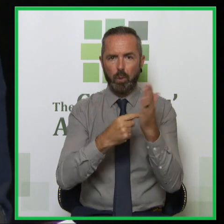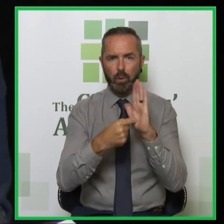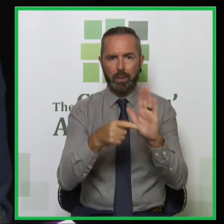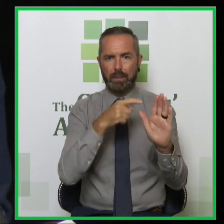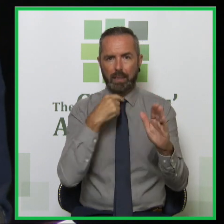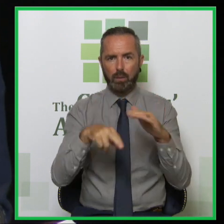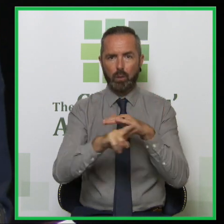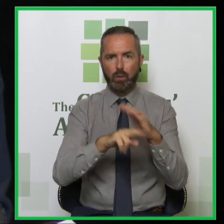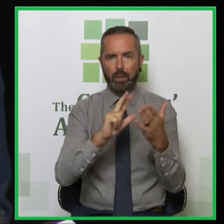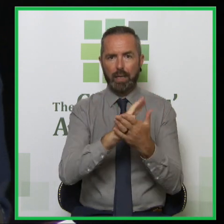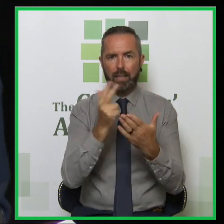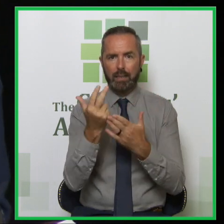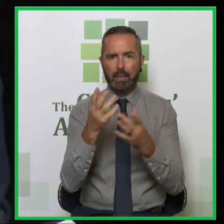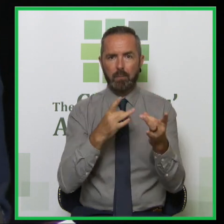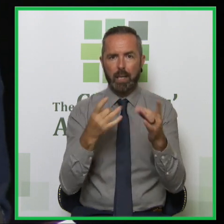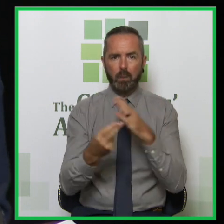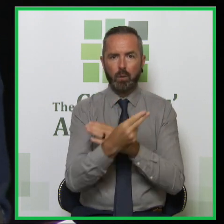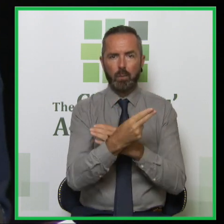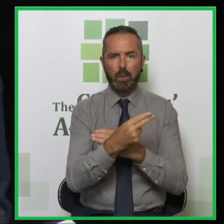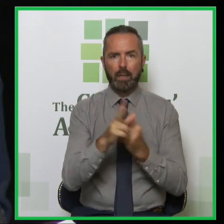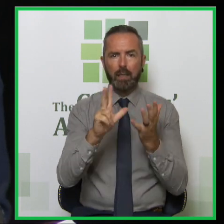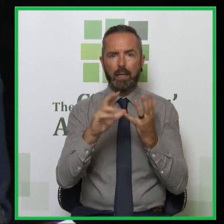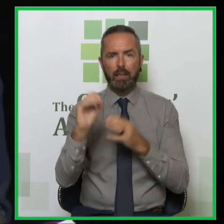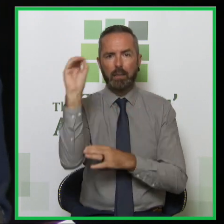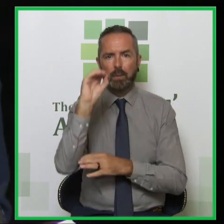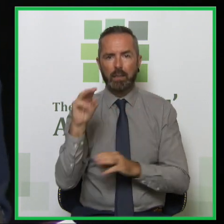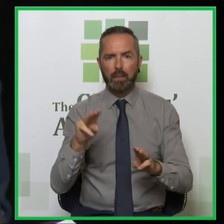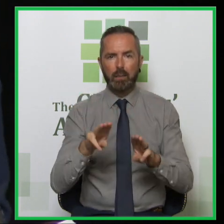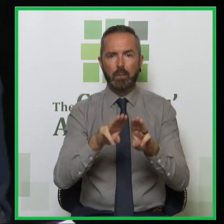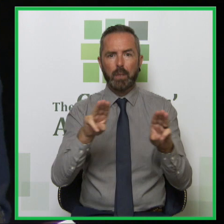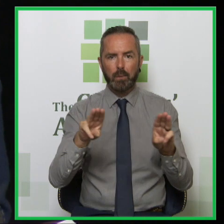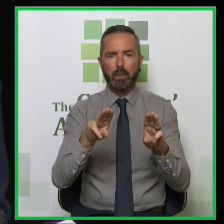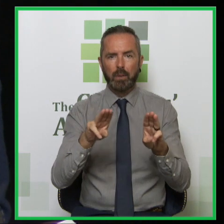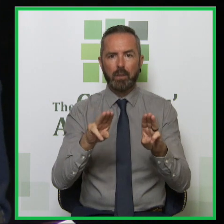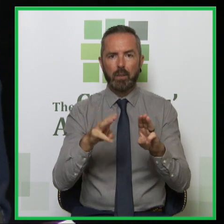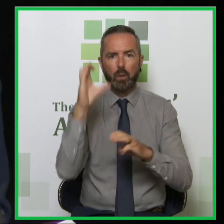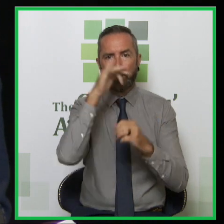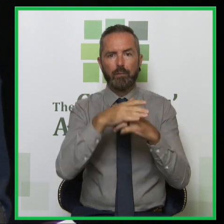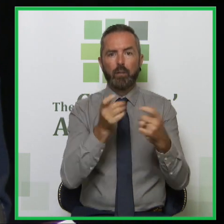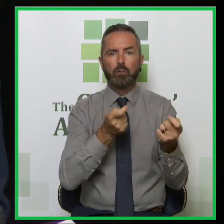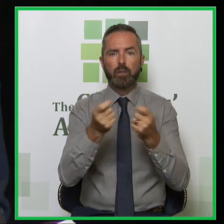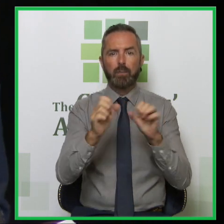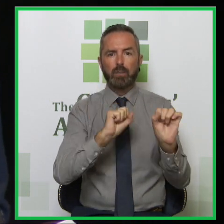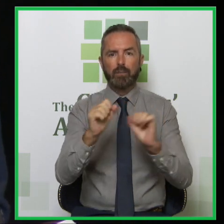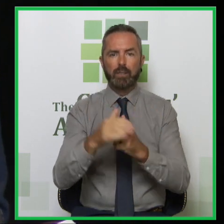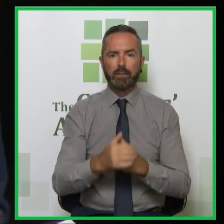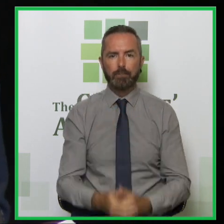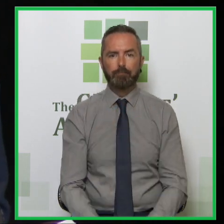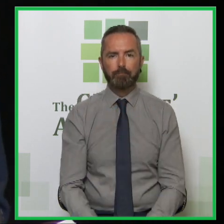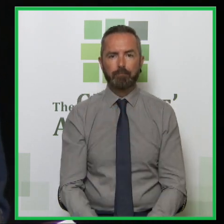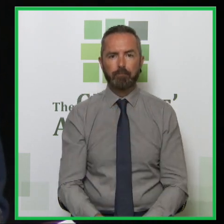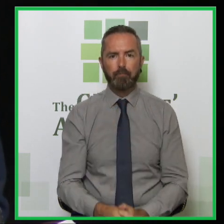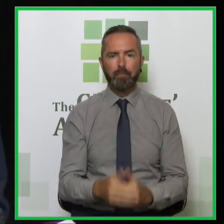for 80% of new presentations to our cannabis addiction treatment services. Hidden harm is